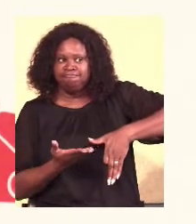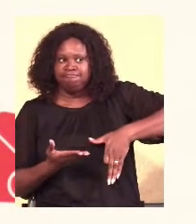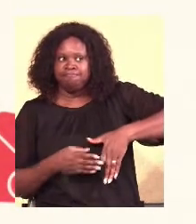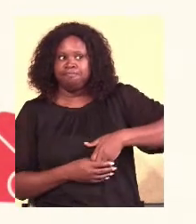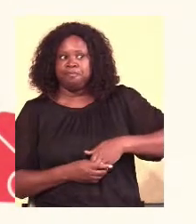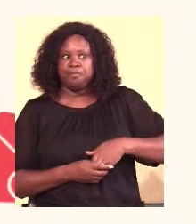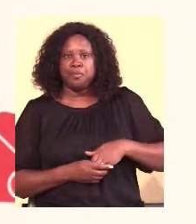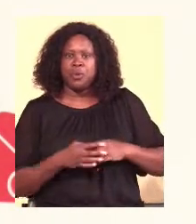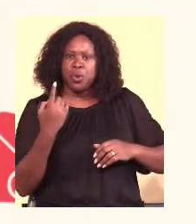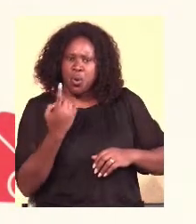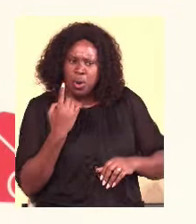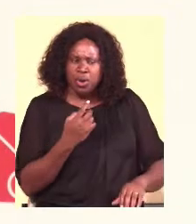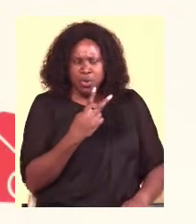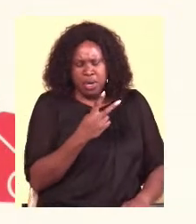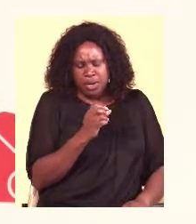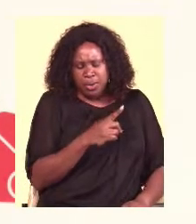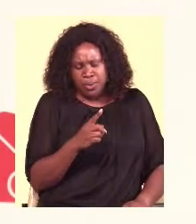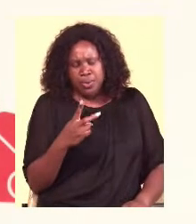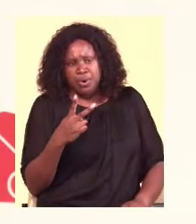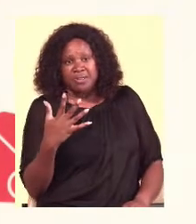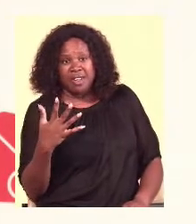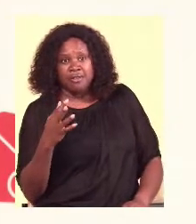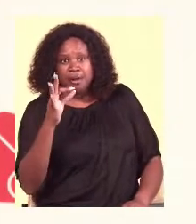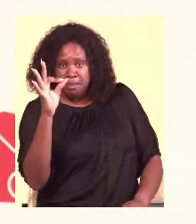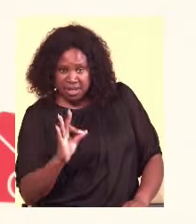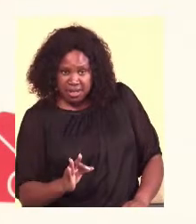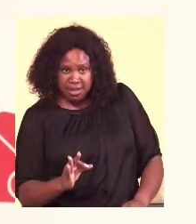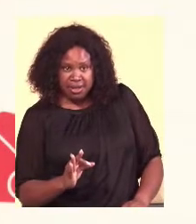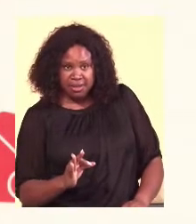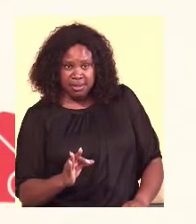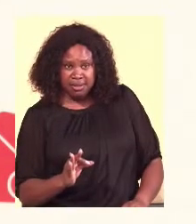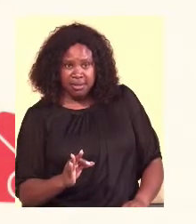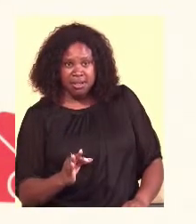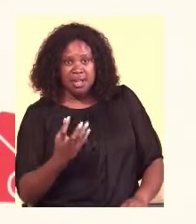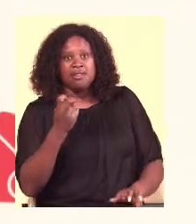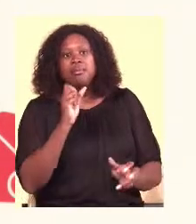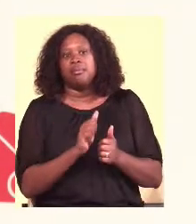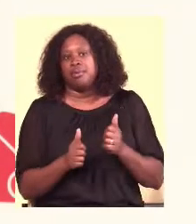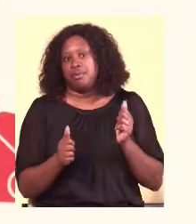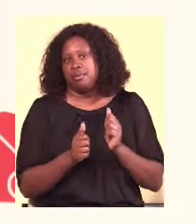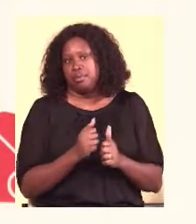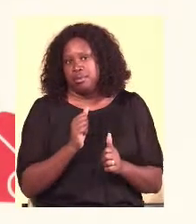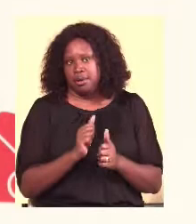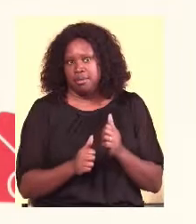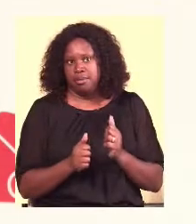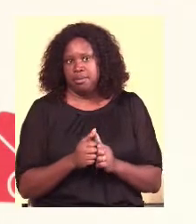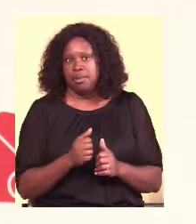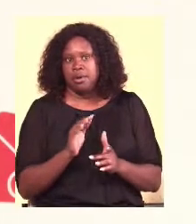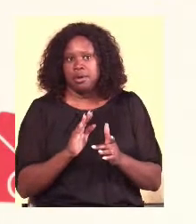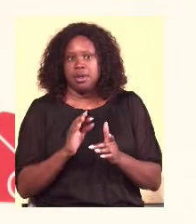And only 20 to 25% of those have problems when it comes to